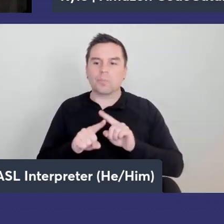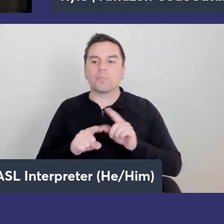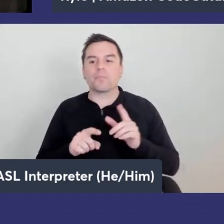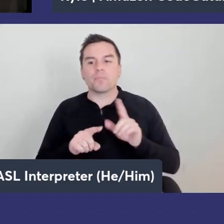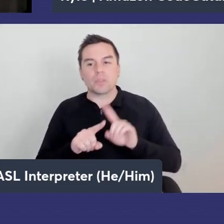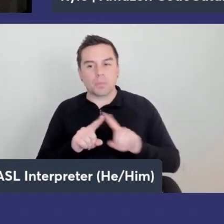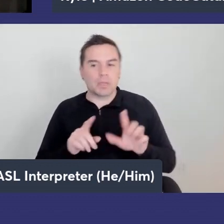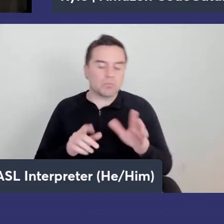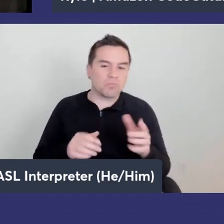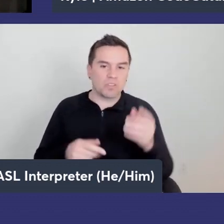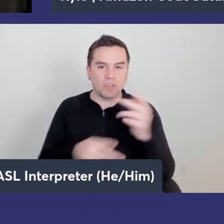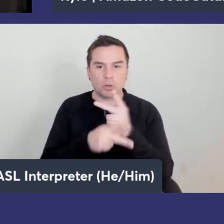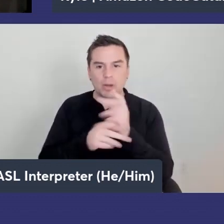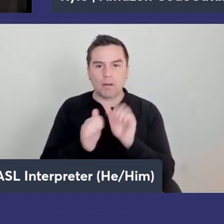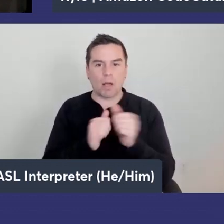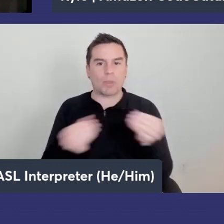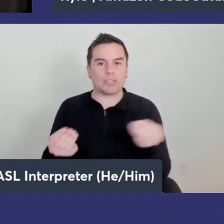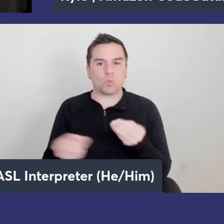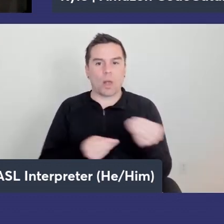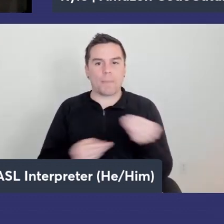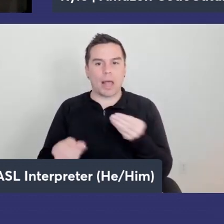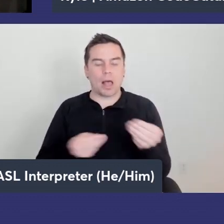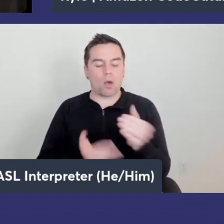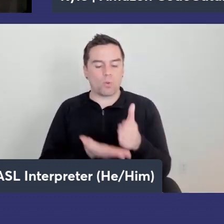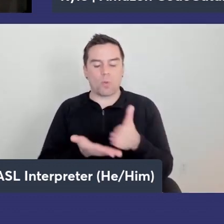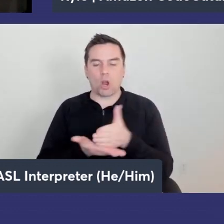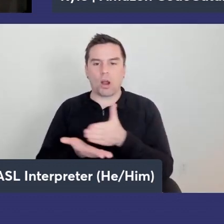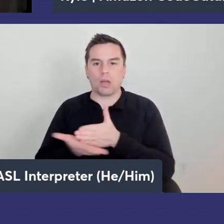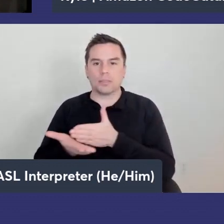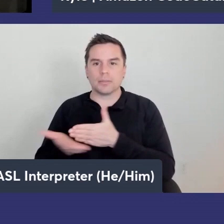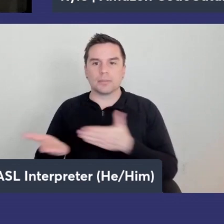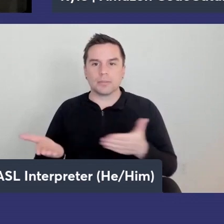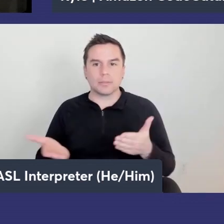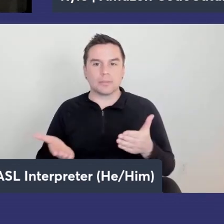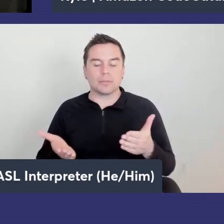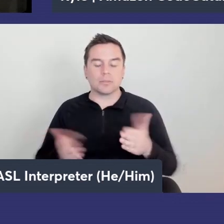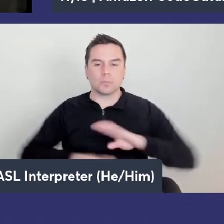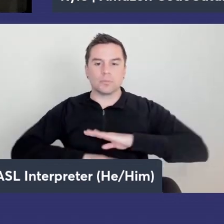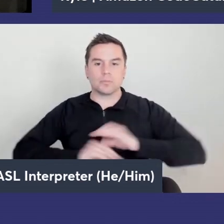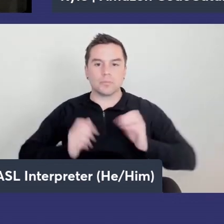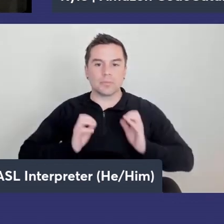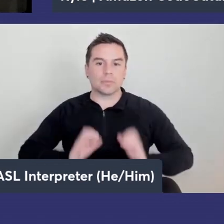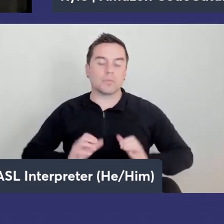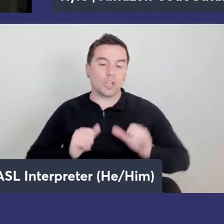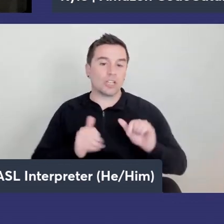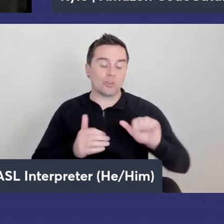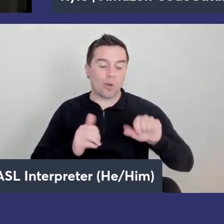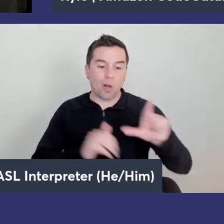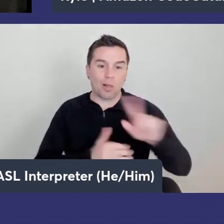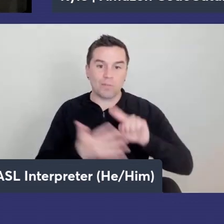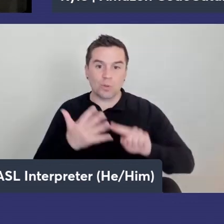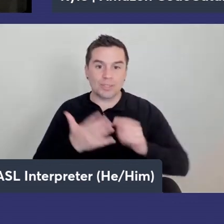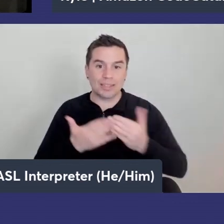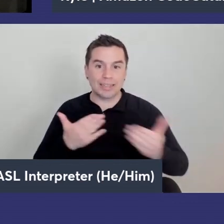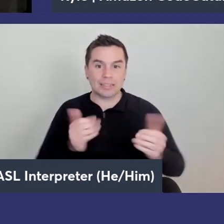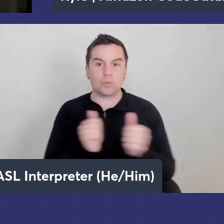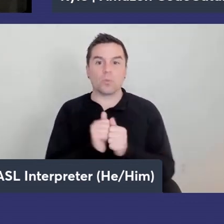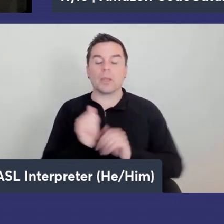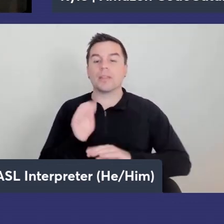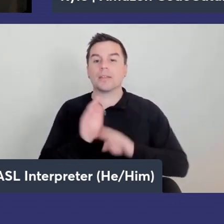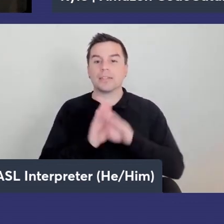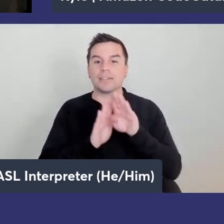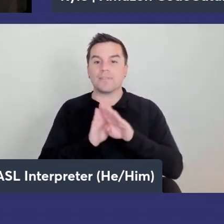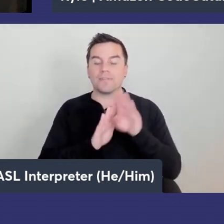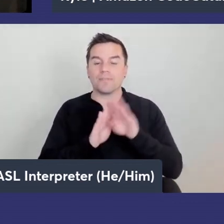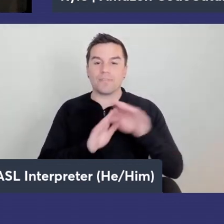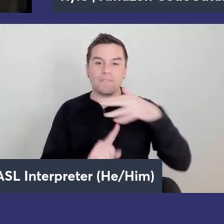any of those parts to be extensible. So yeah, it is all of those, with the goal of the dev environments being kind of cherry on top of how I do my